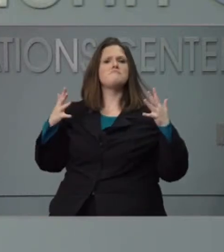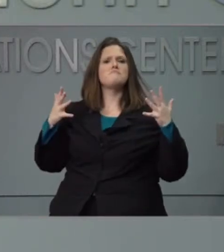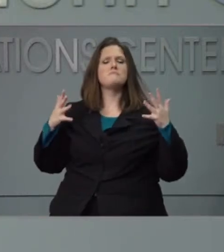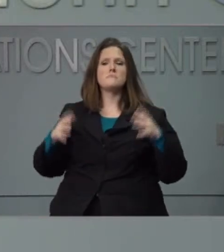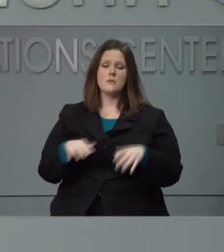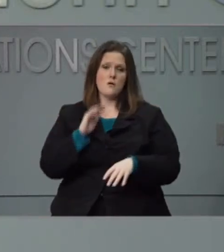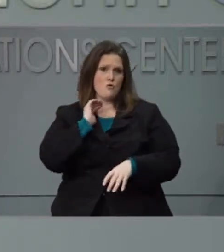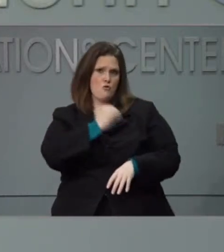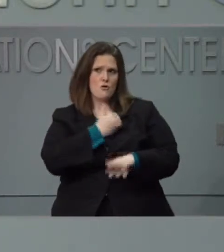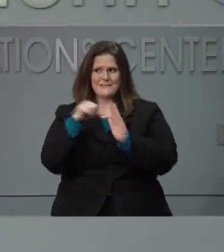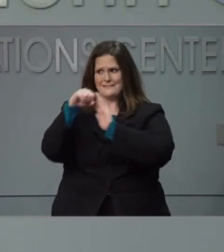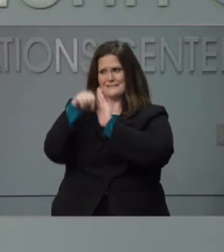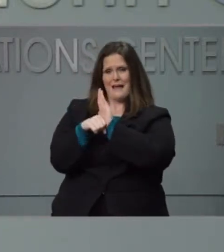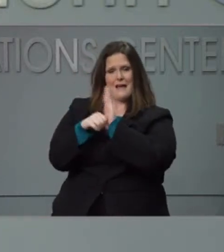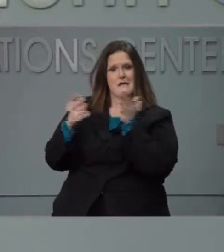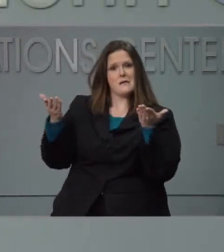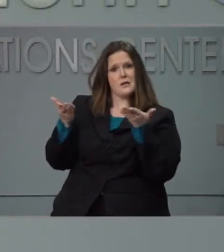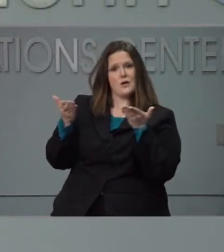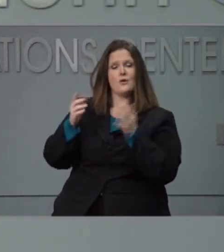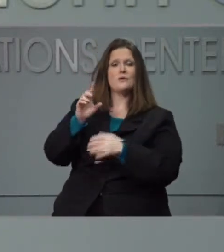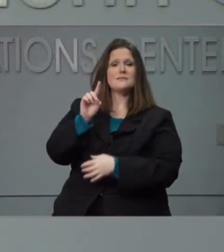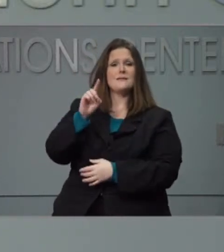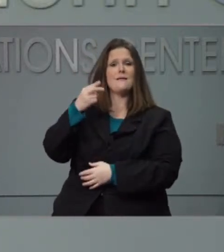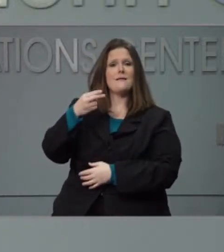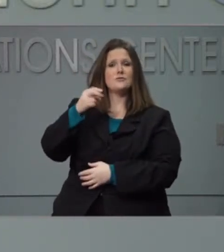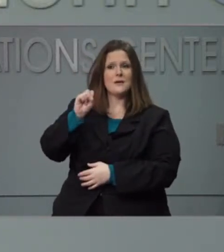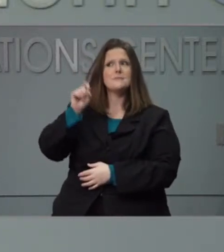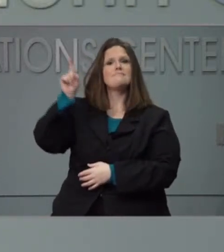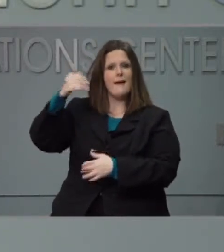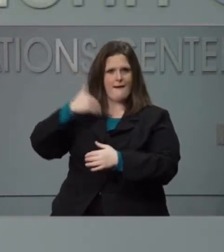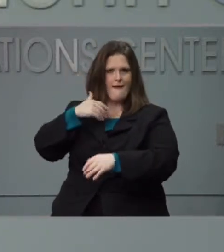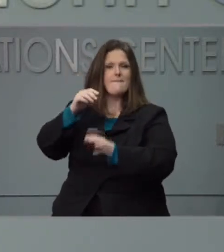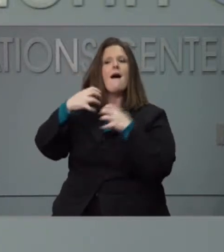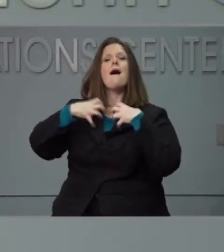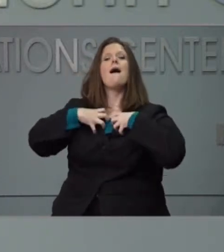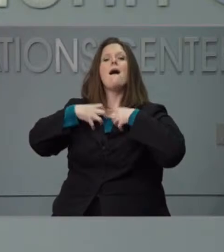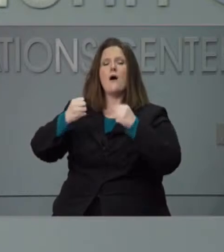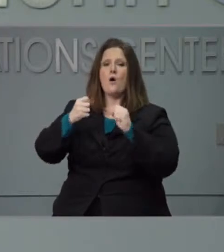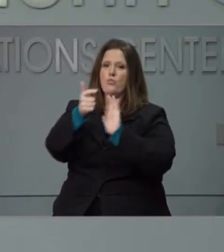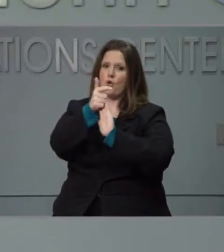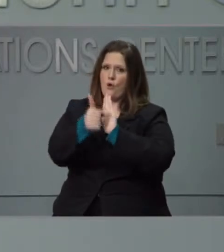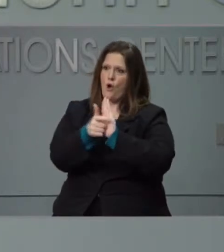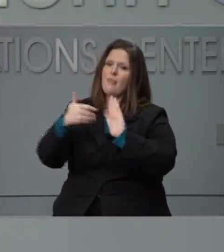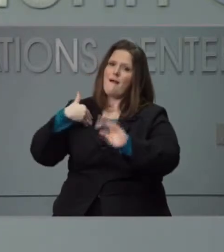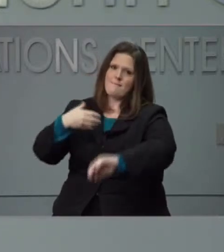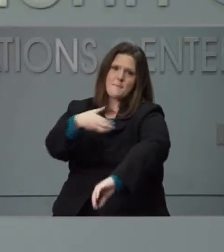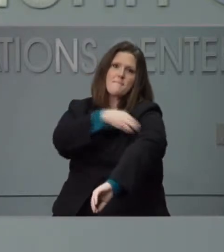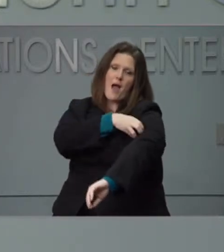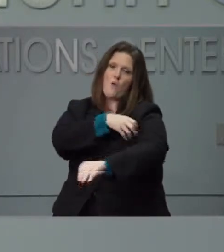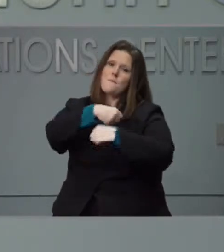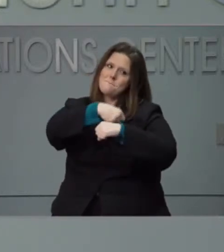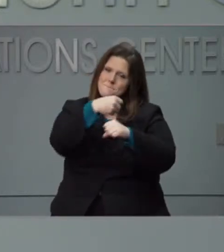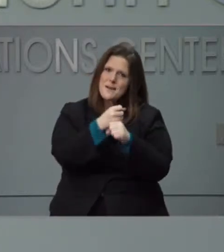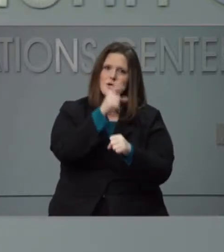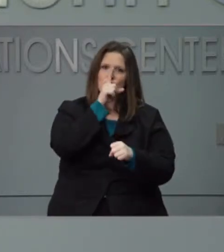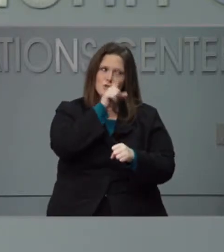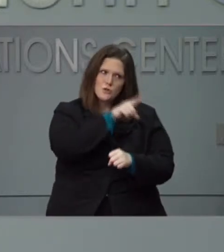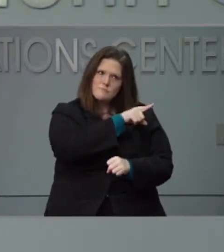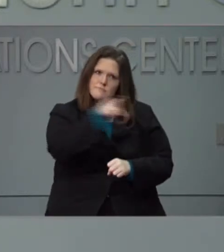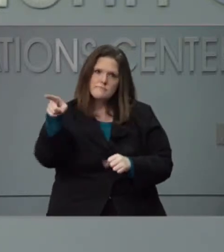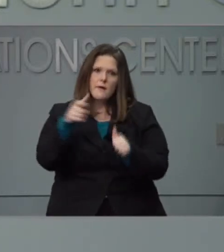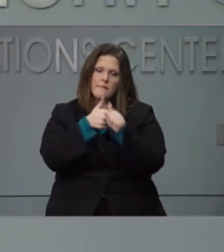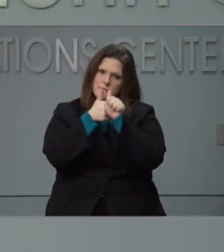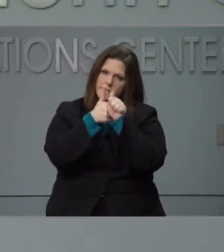Human Services have authority under the health laws to enforce safety